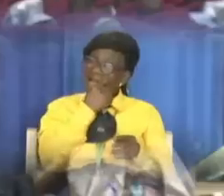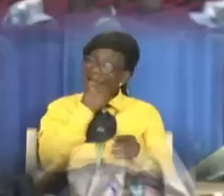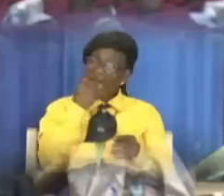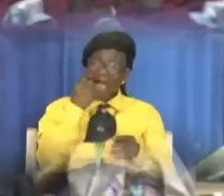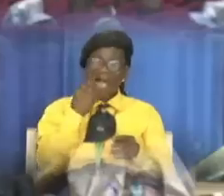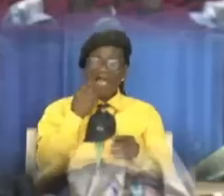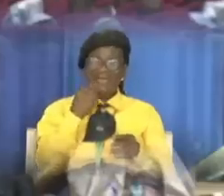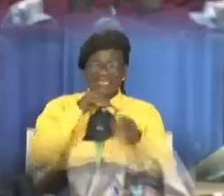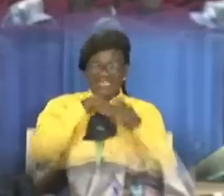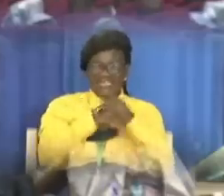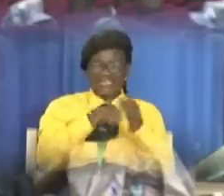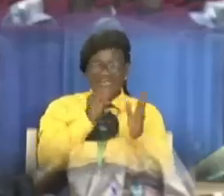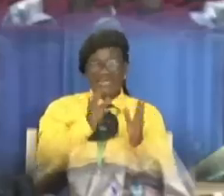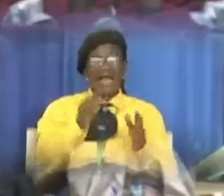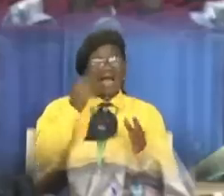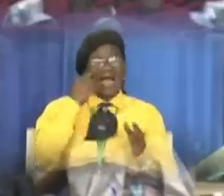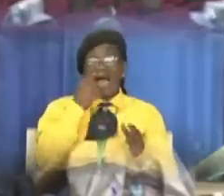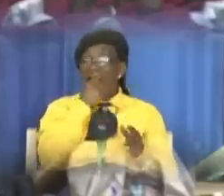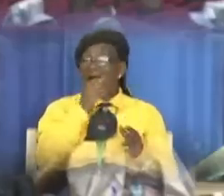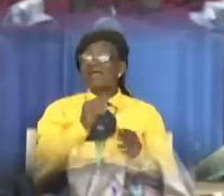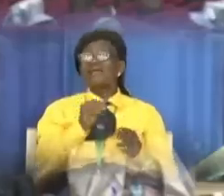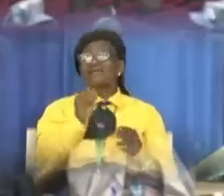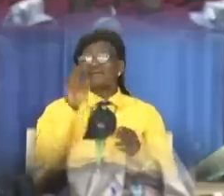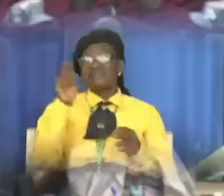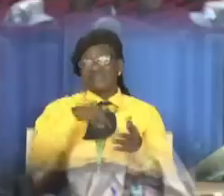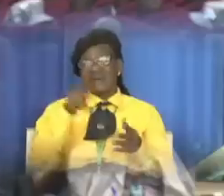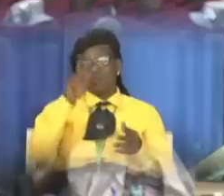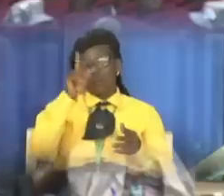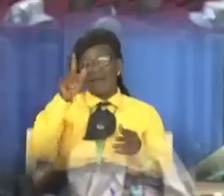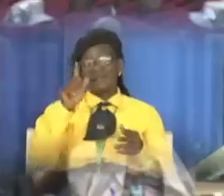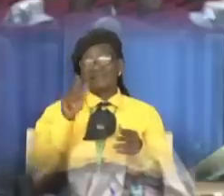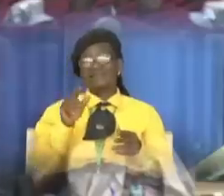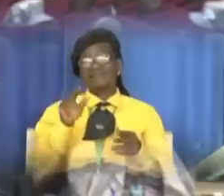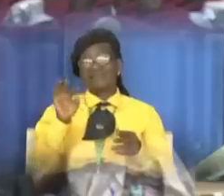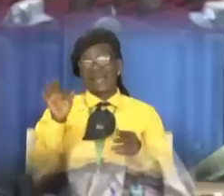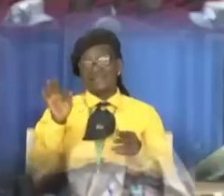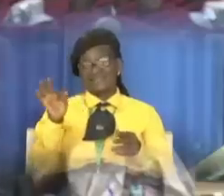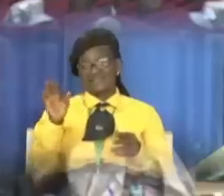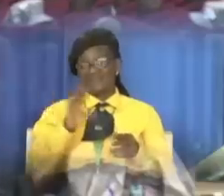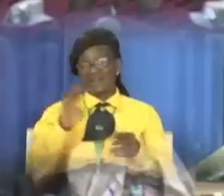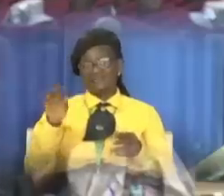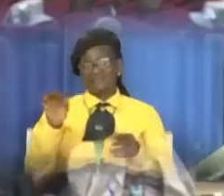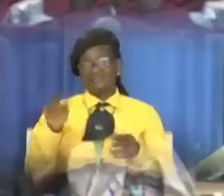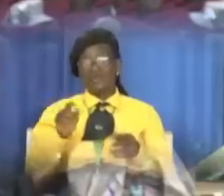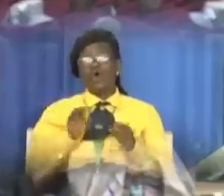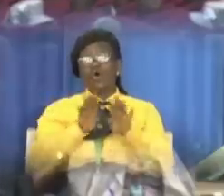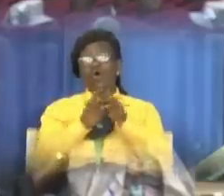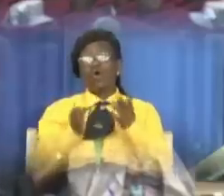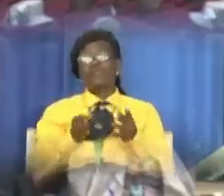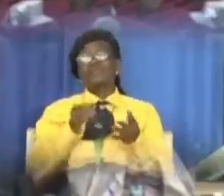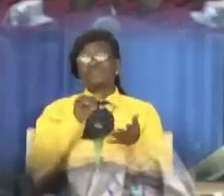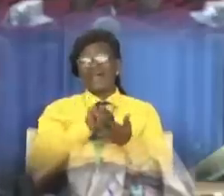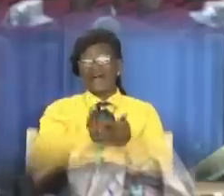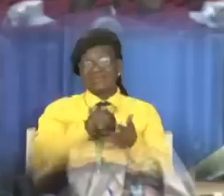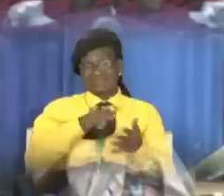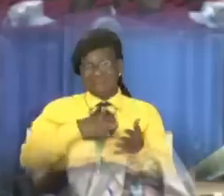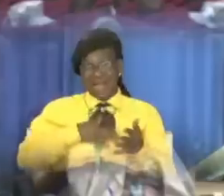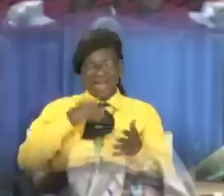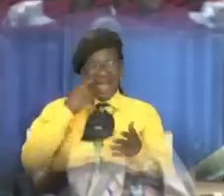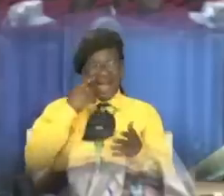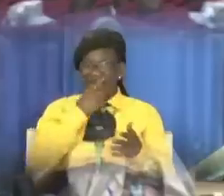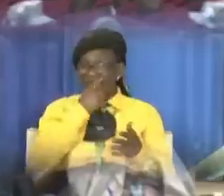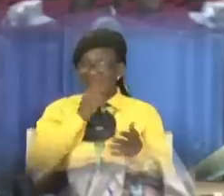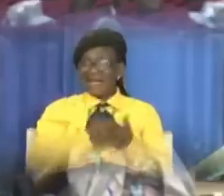18. Psalm 119 verse 18. He said, open thou my eyes, that I may be able